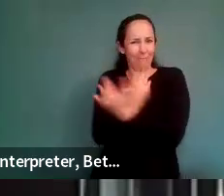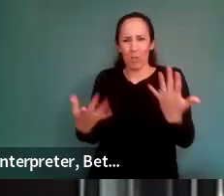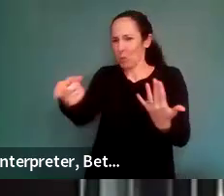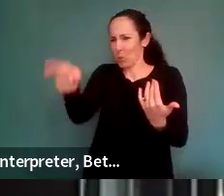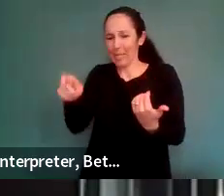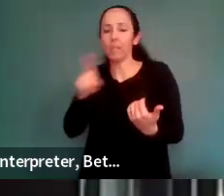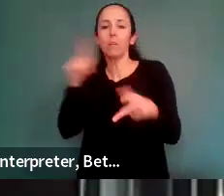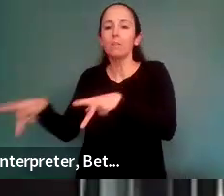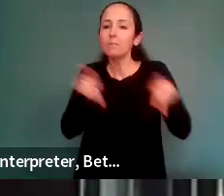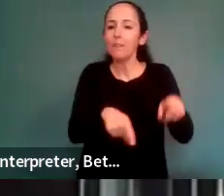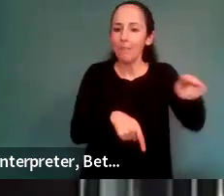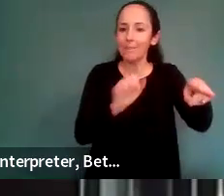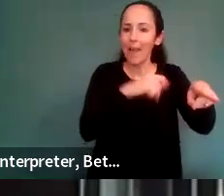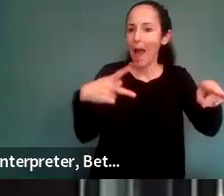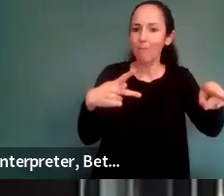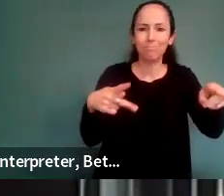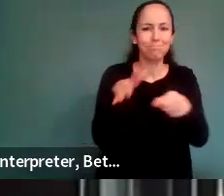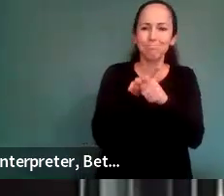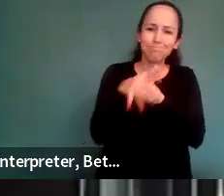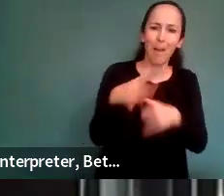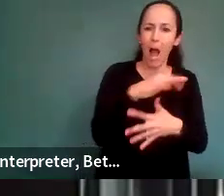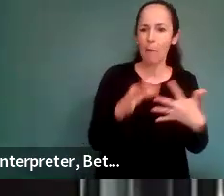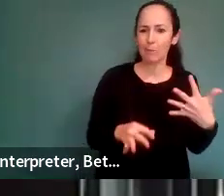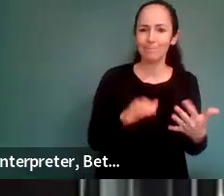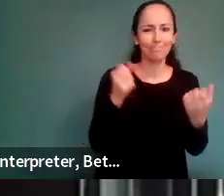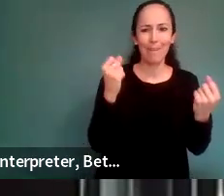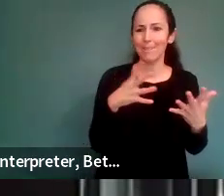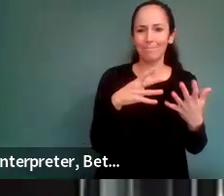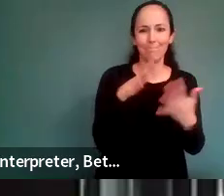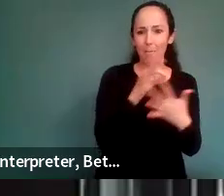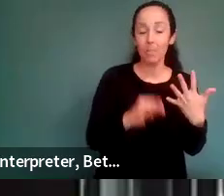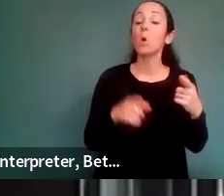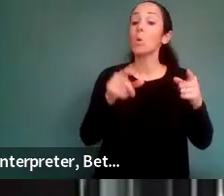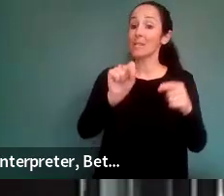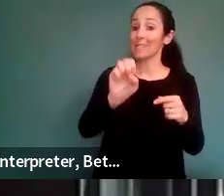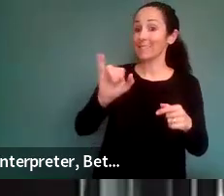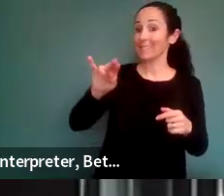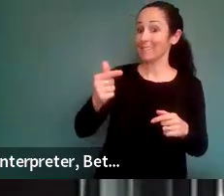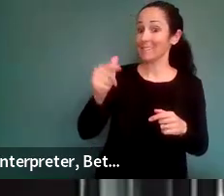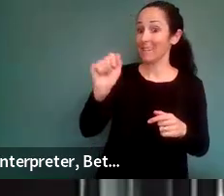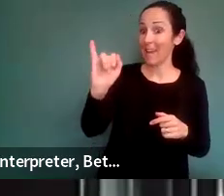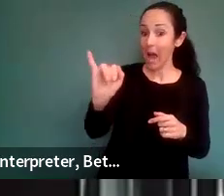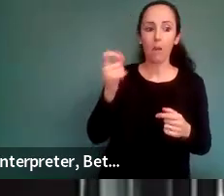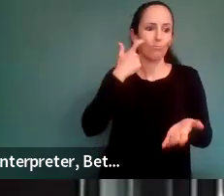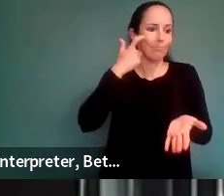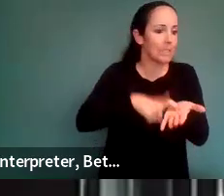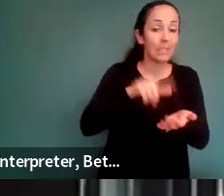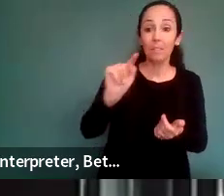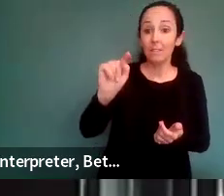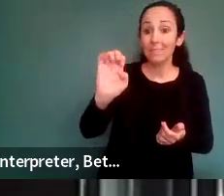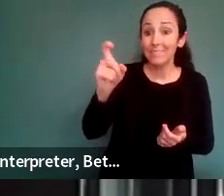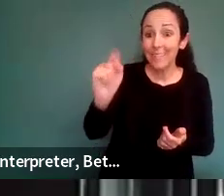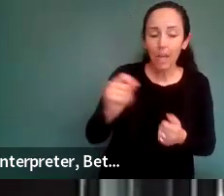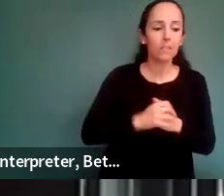iOS version because I have an iPhone. But with Seeing AI, you can identify text, color, if